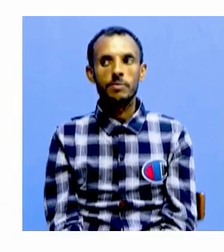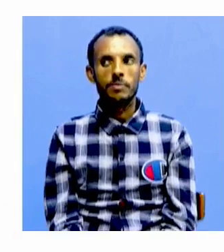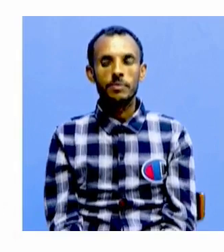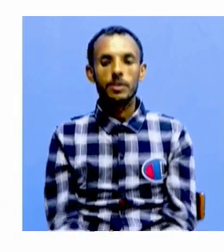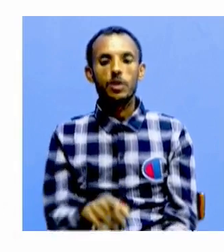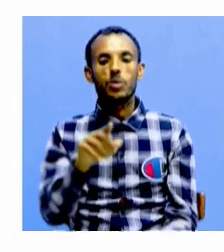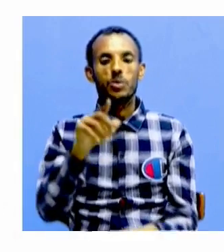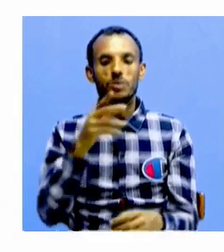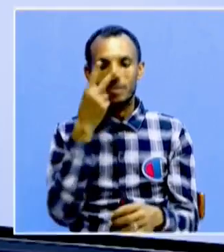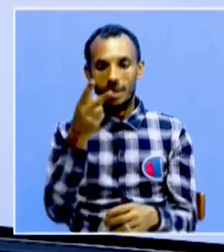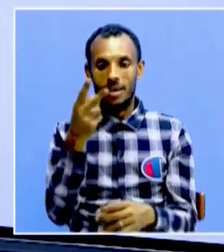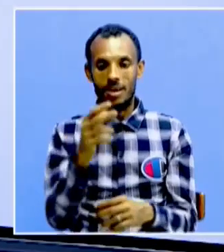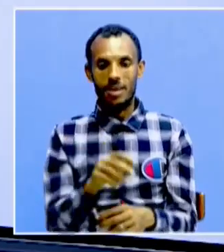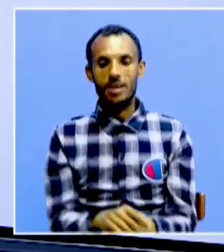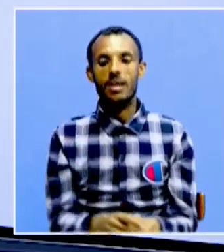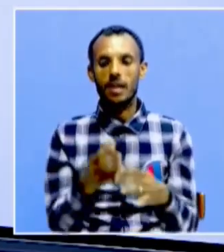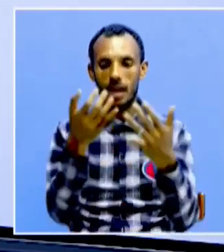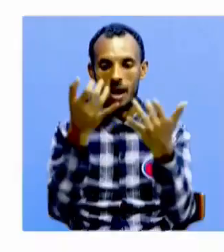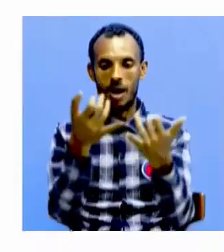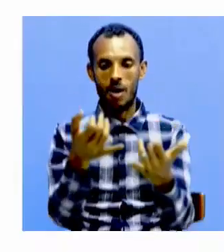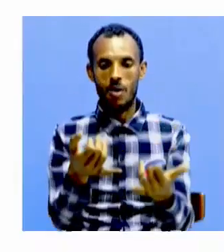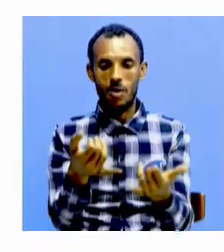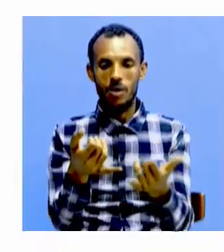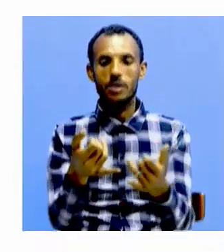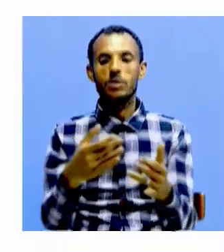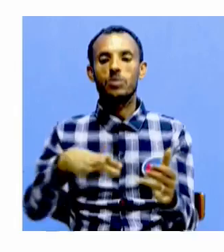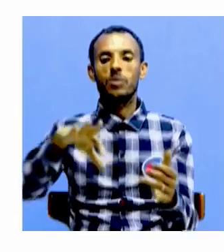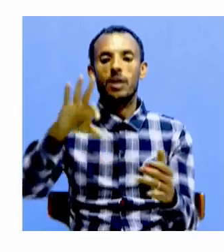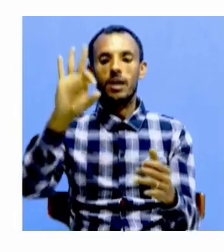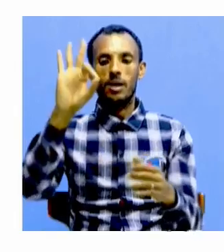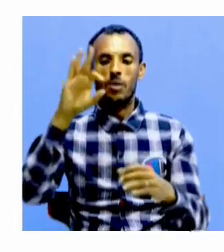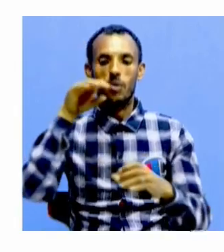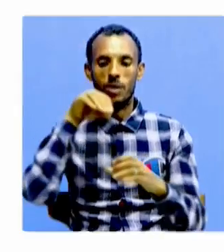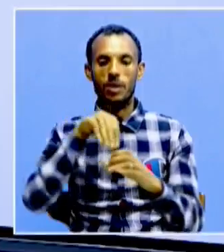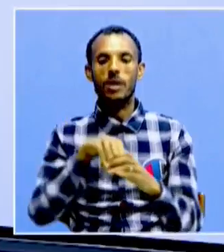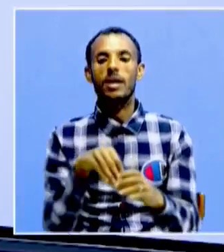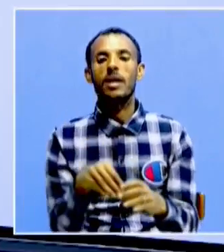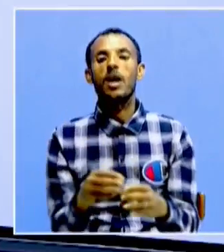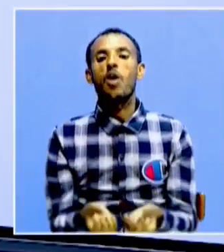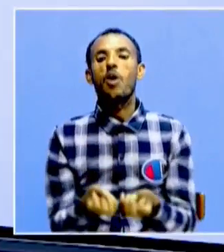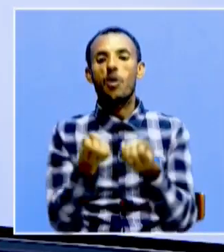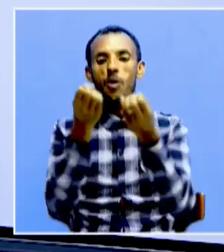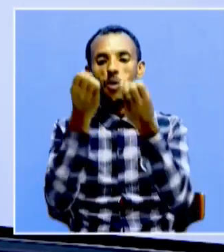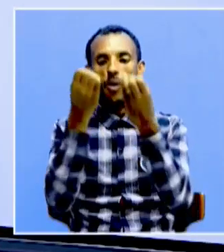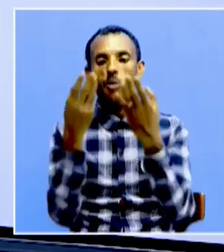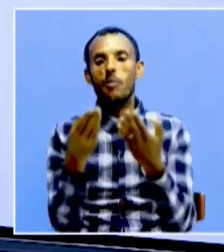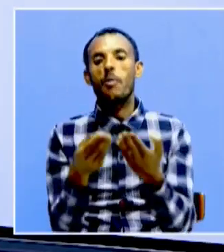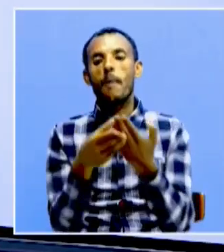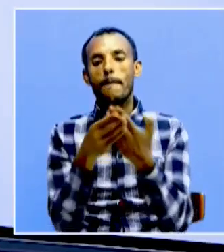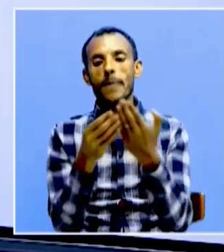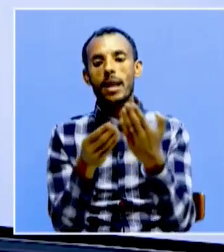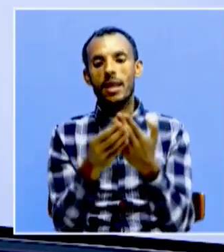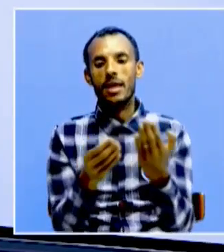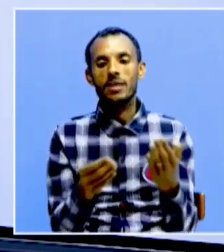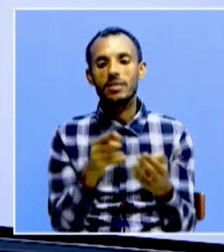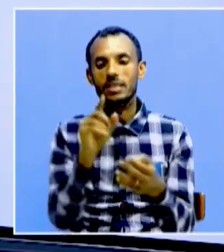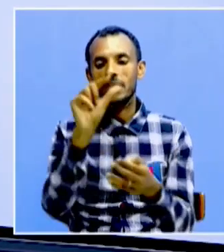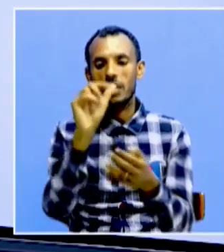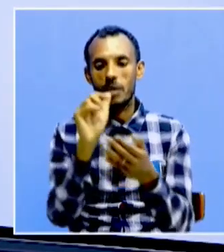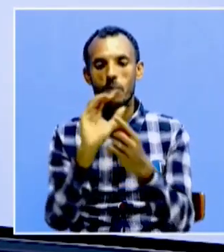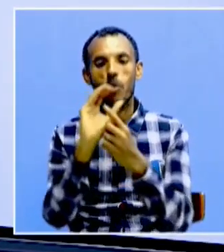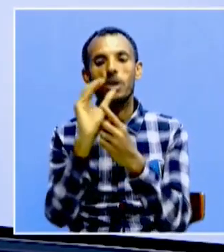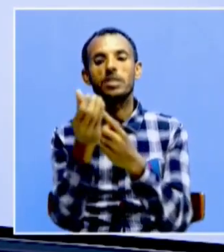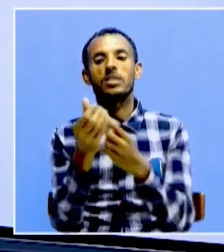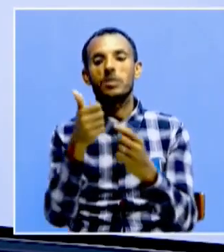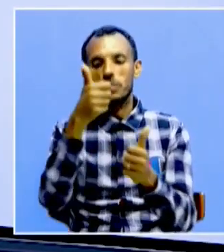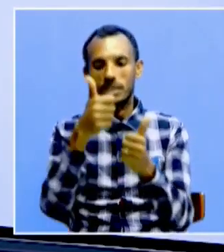You see? Now, to earn a lot of money or to earn much money, there is some condition